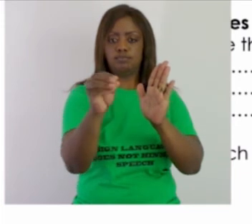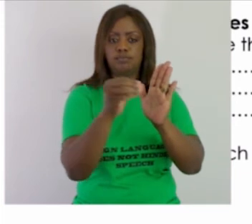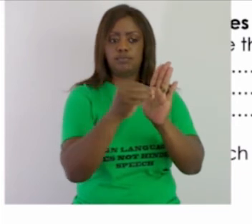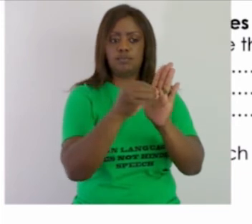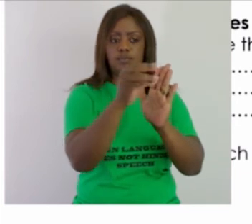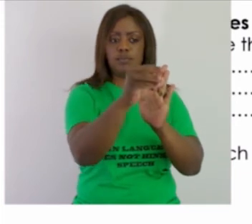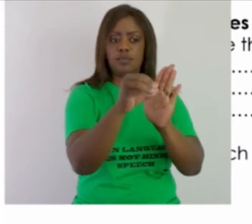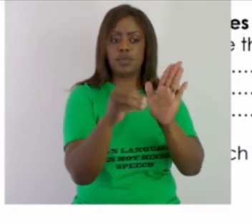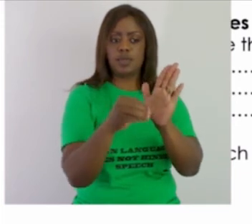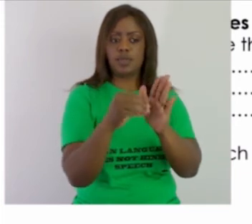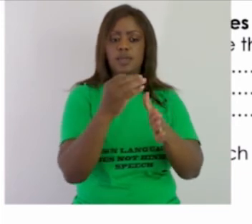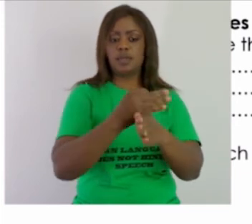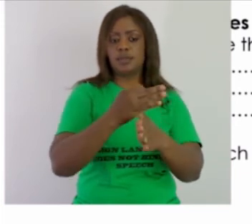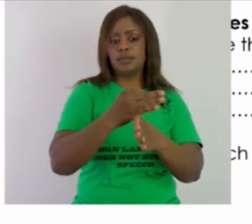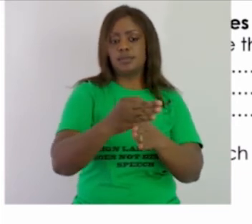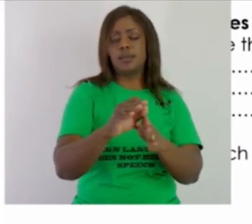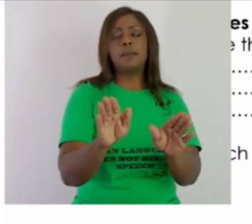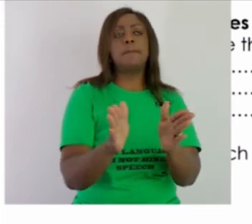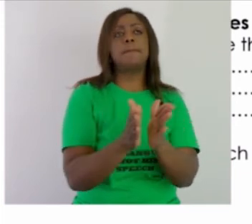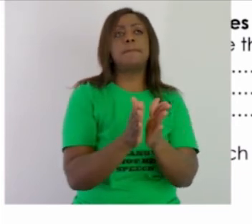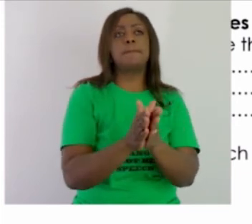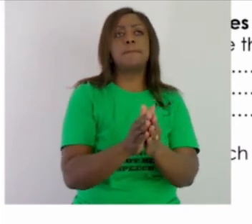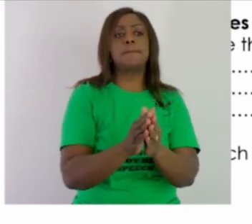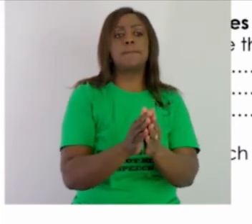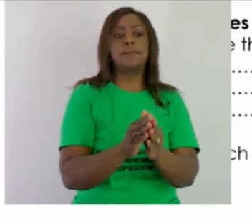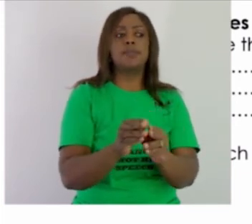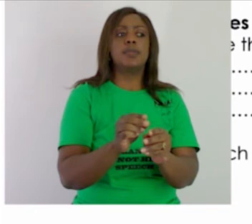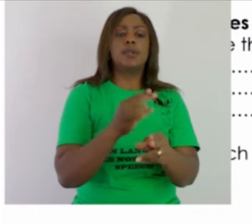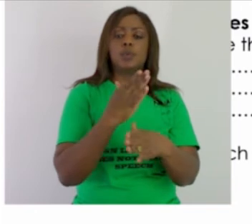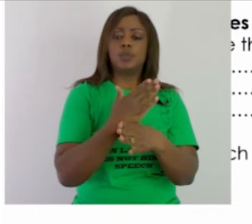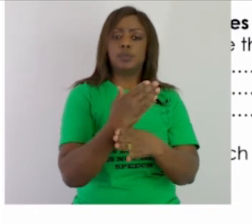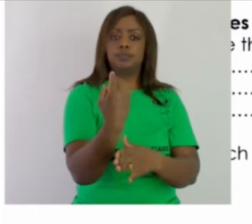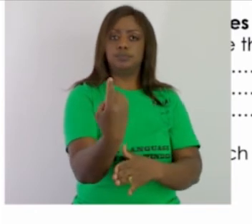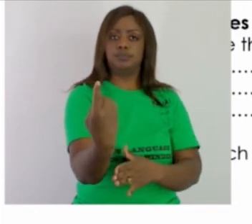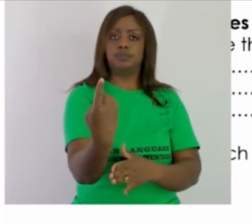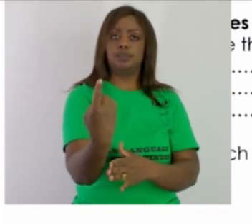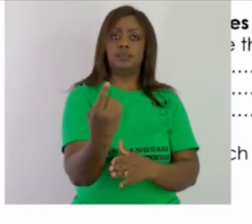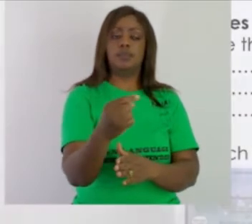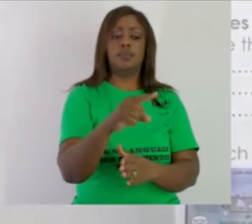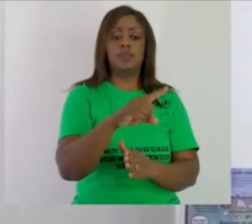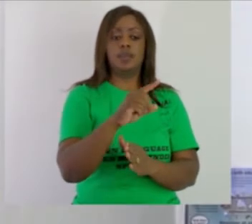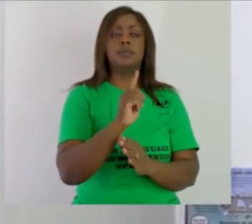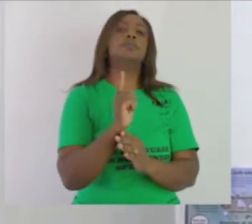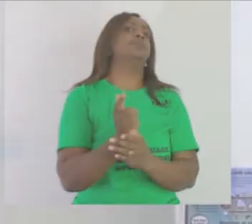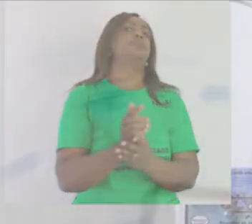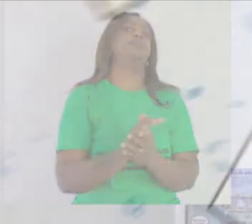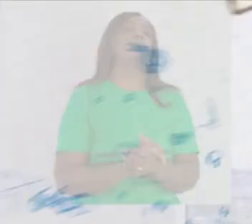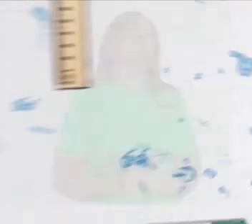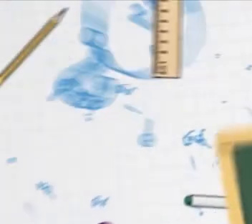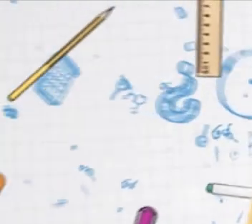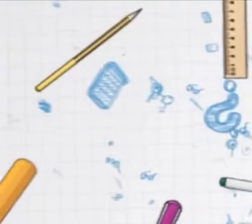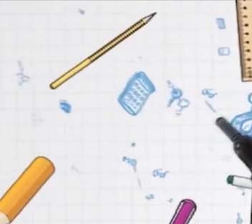Just do this activity on your own, and on page 19, you will find the memorandum.